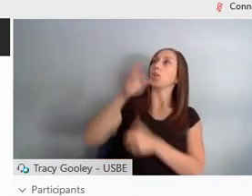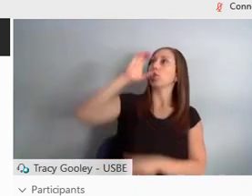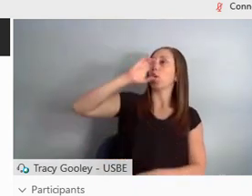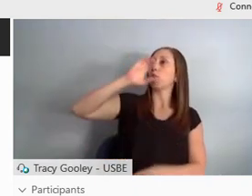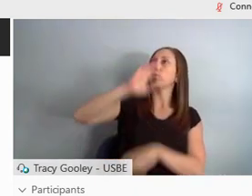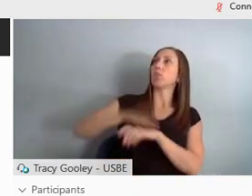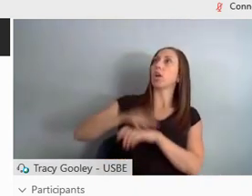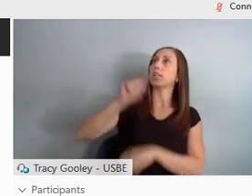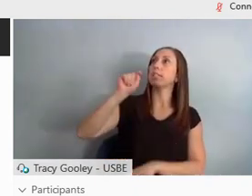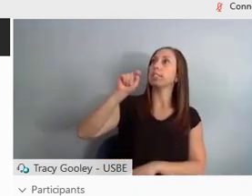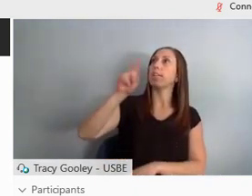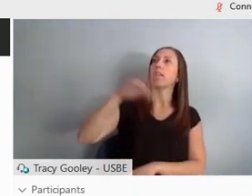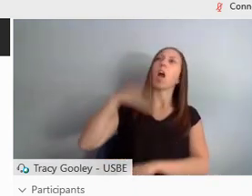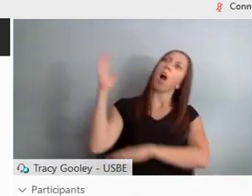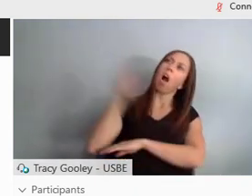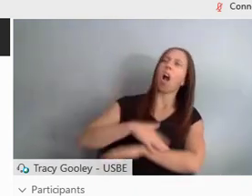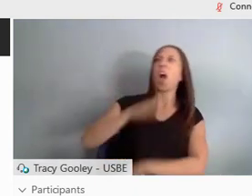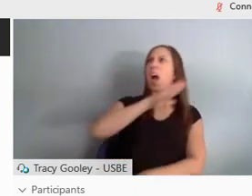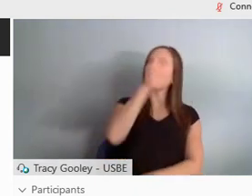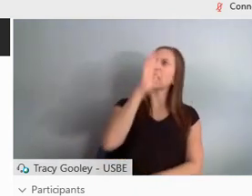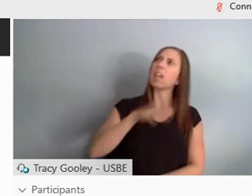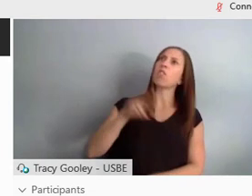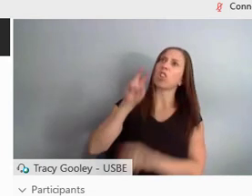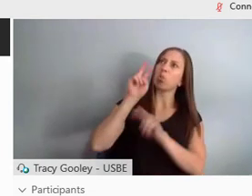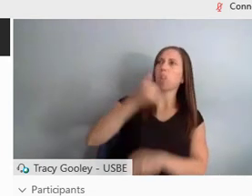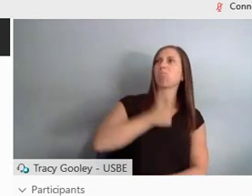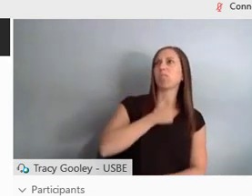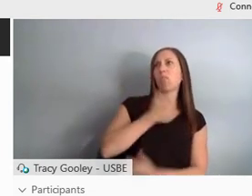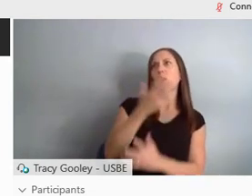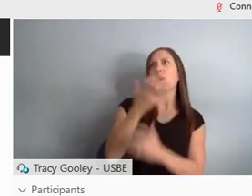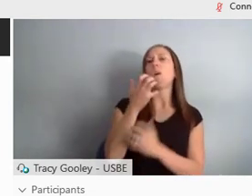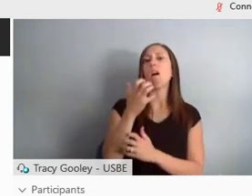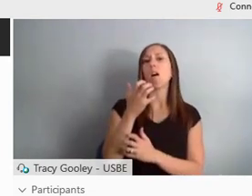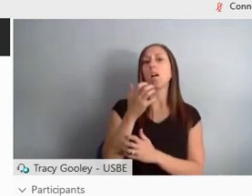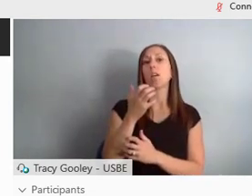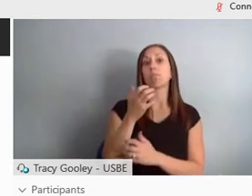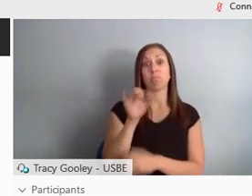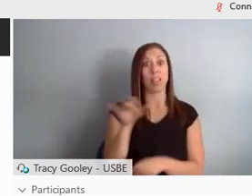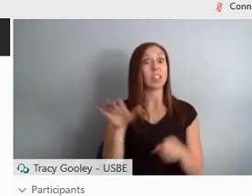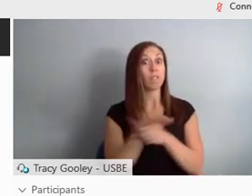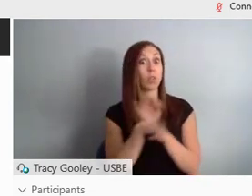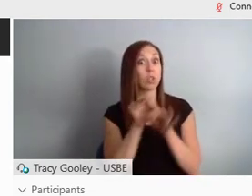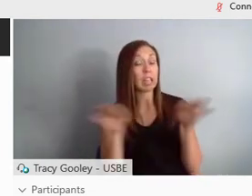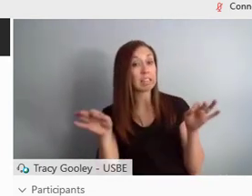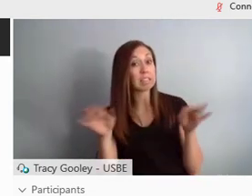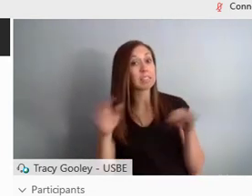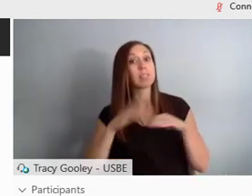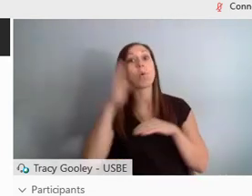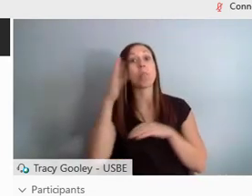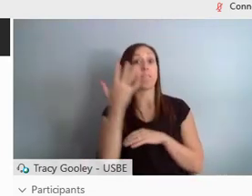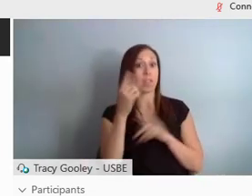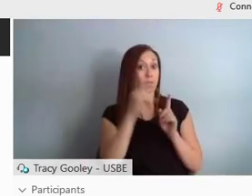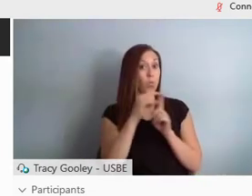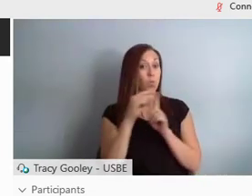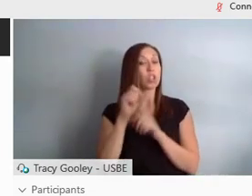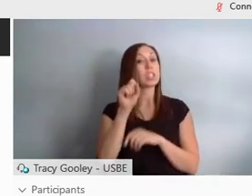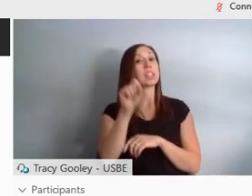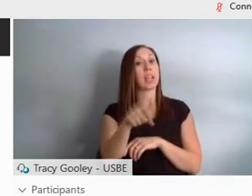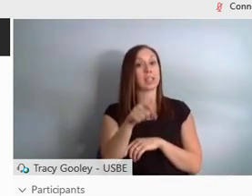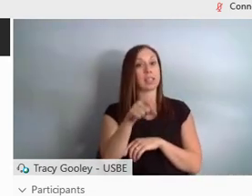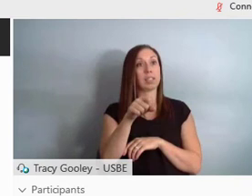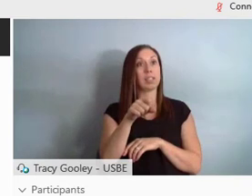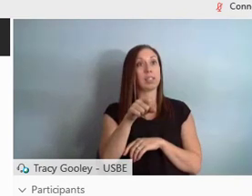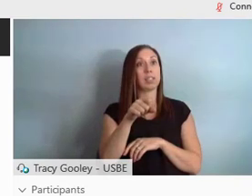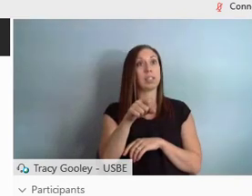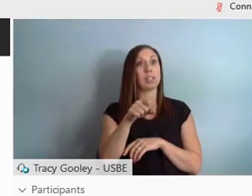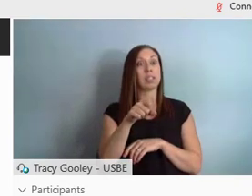cartoons on the TV all day and I never get to watch what I want to watch. It is a complete sentence. It's more than 5 words.